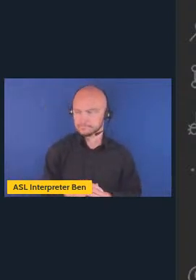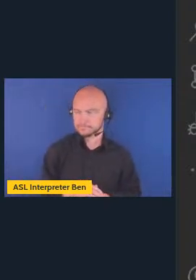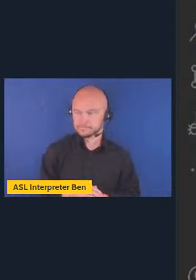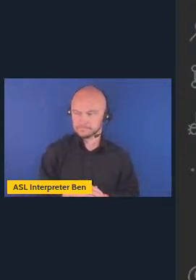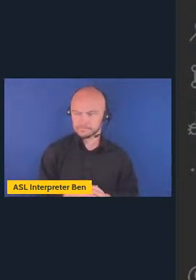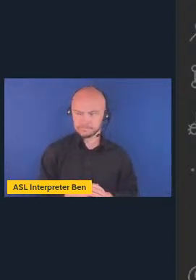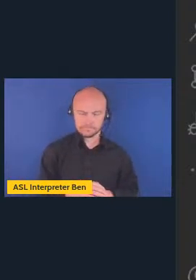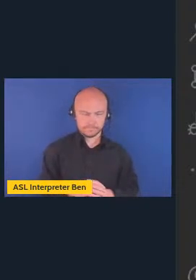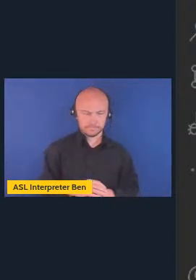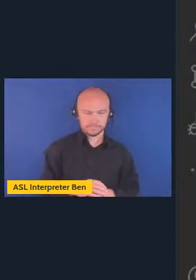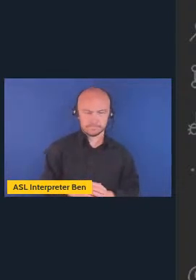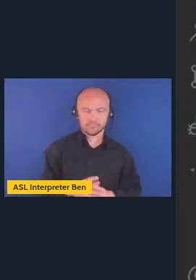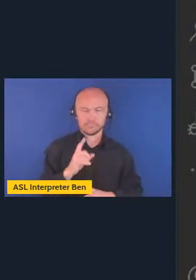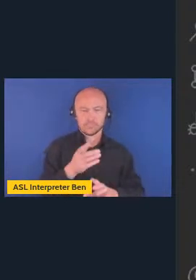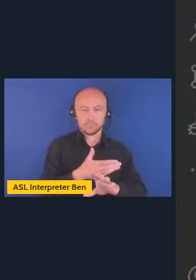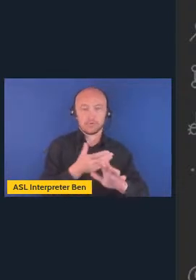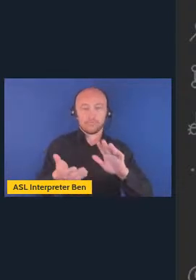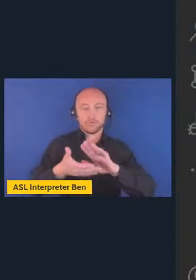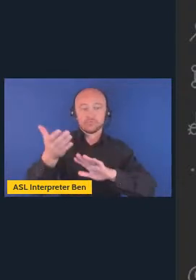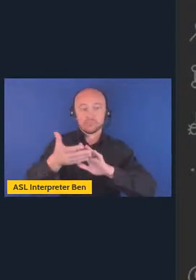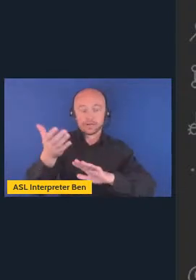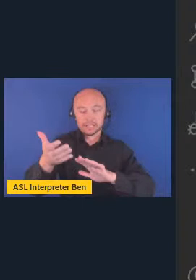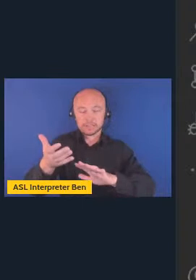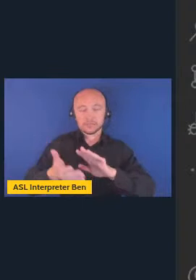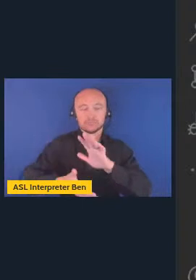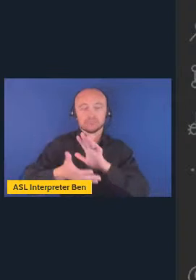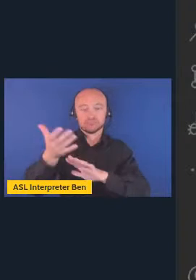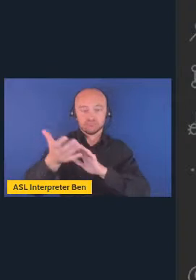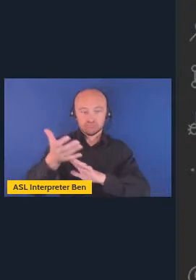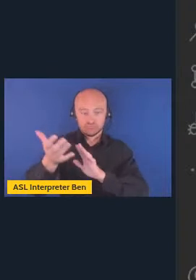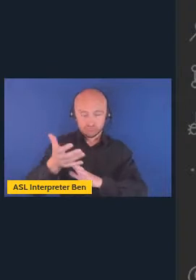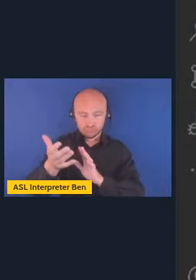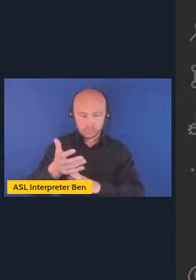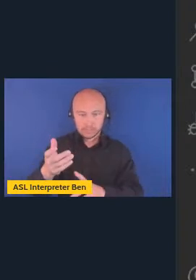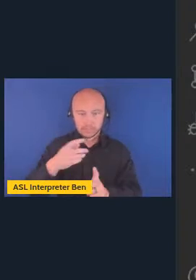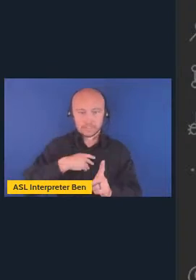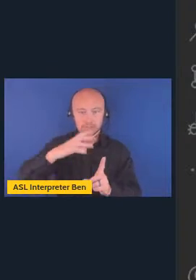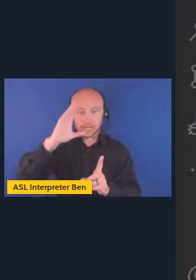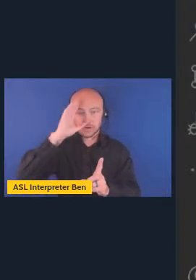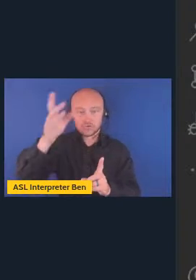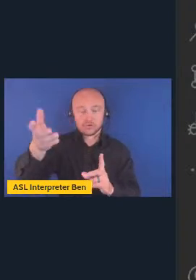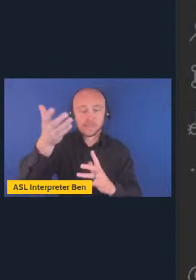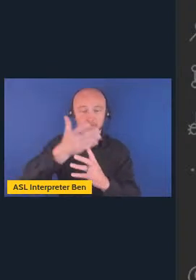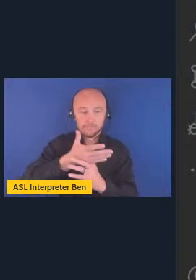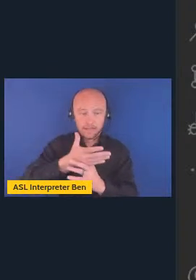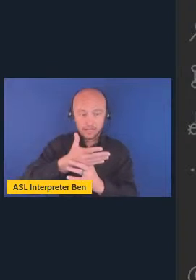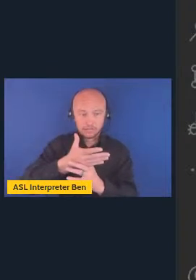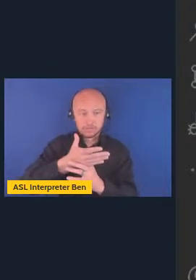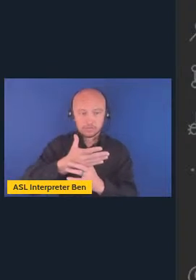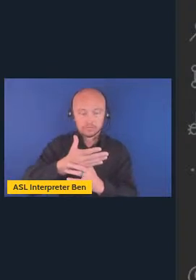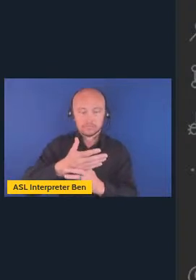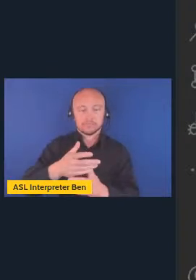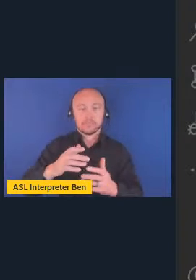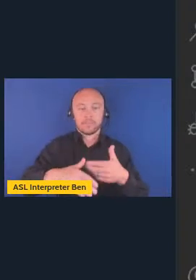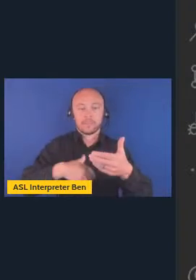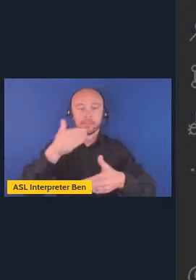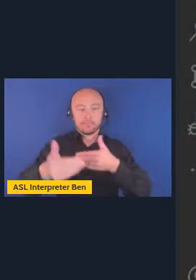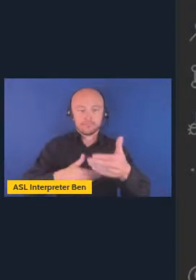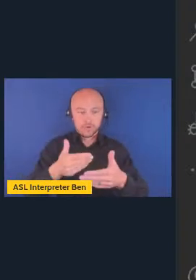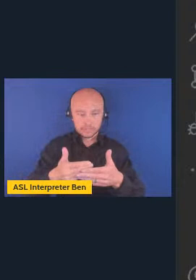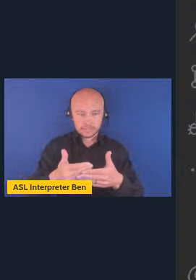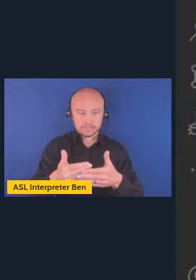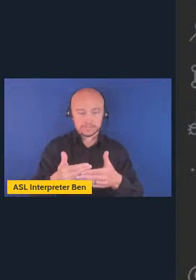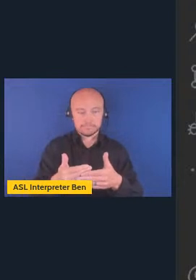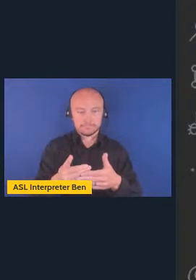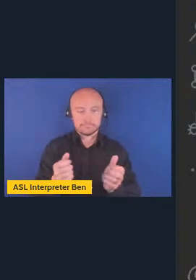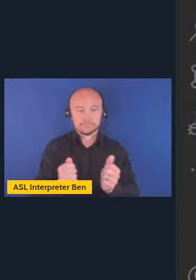before running this, I'm just gonna run this. I'm just gonna basically create a file to make sure that it's processed. And I can do this for